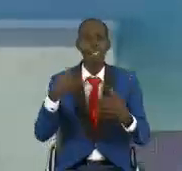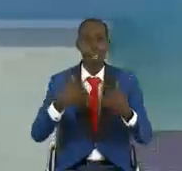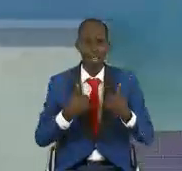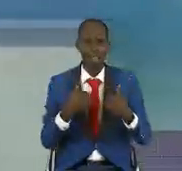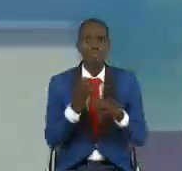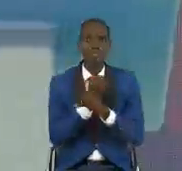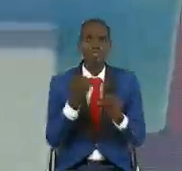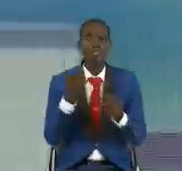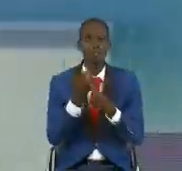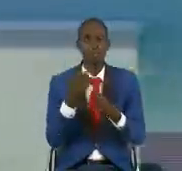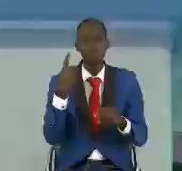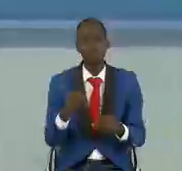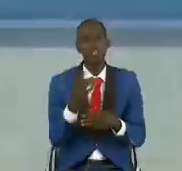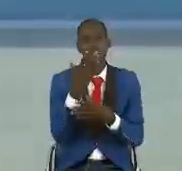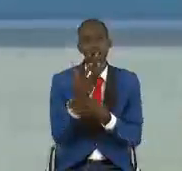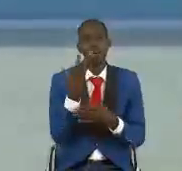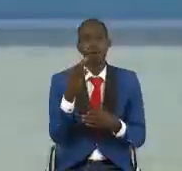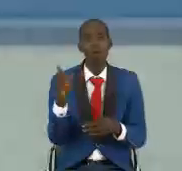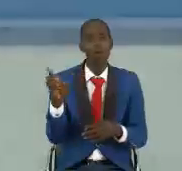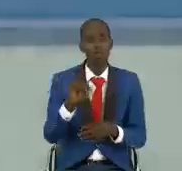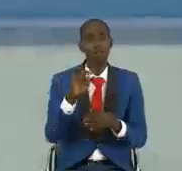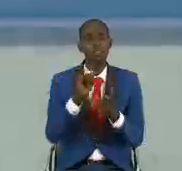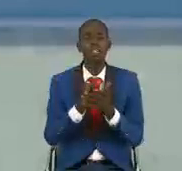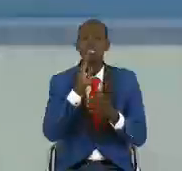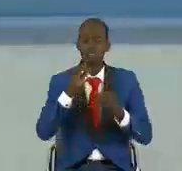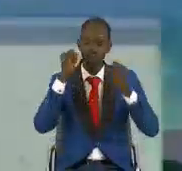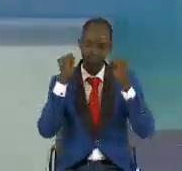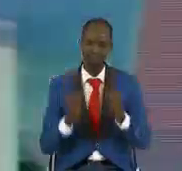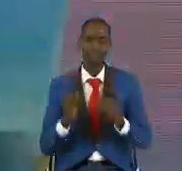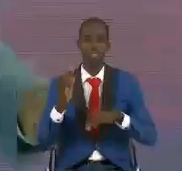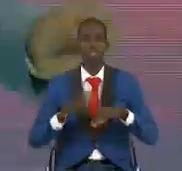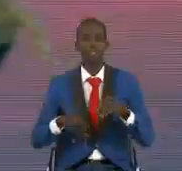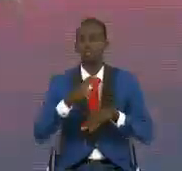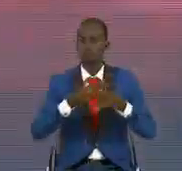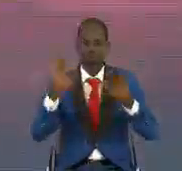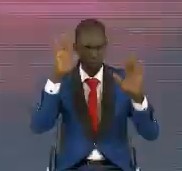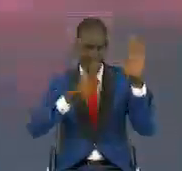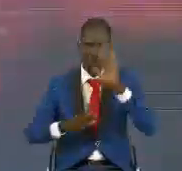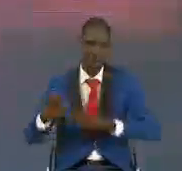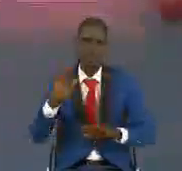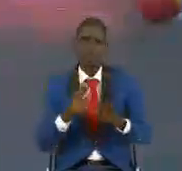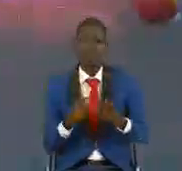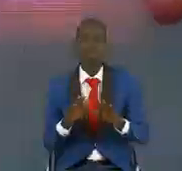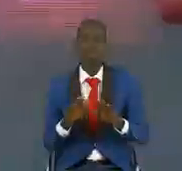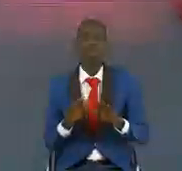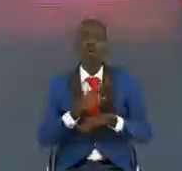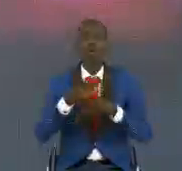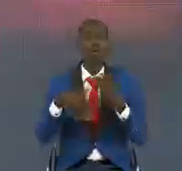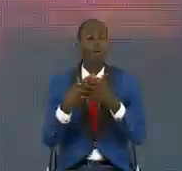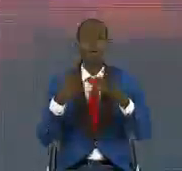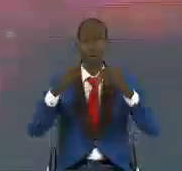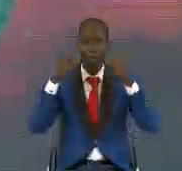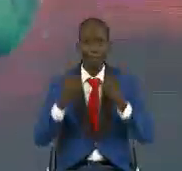him that was stronger than he. Don't worry anymore. All the powers that are bigger,